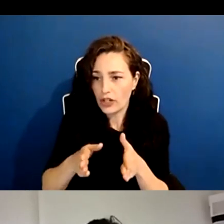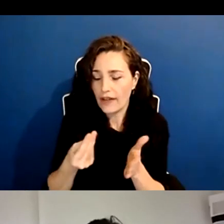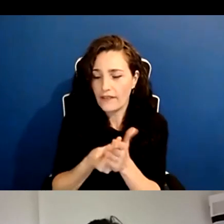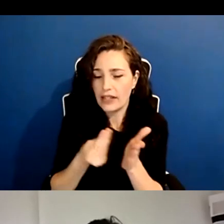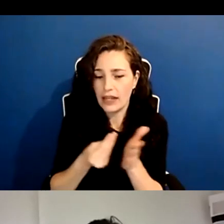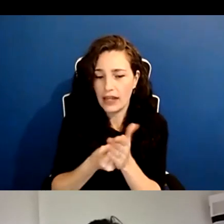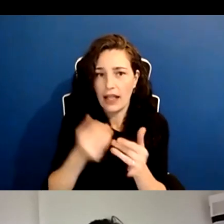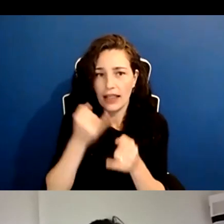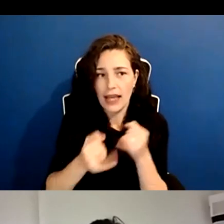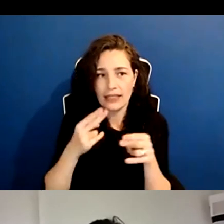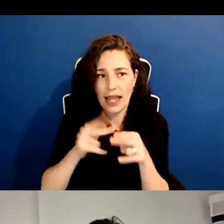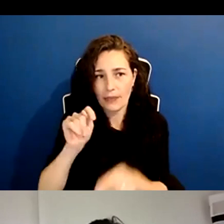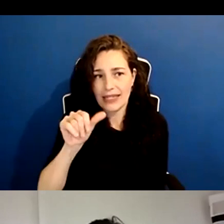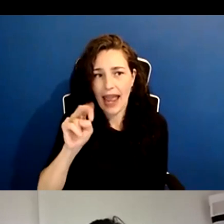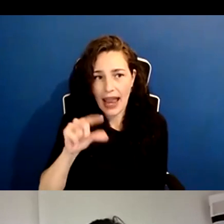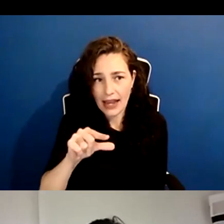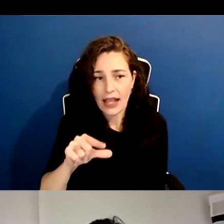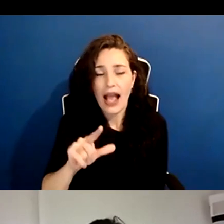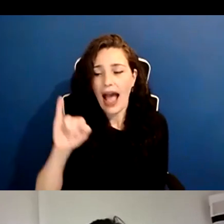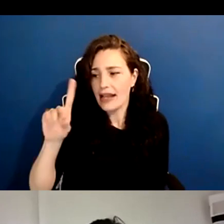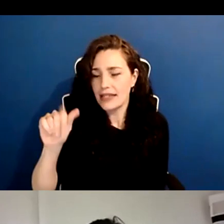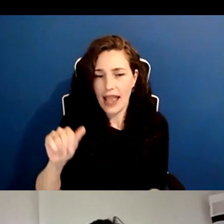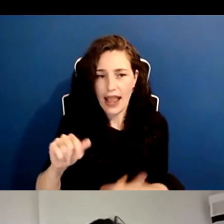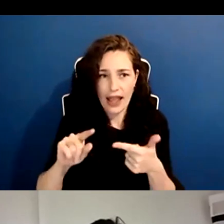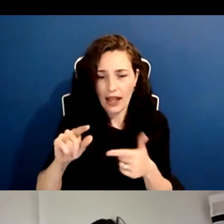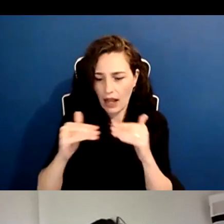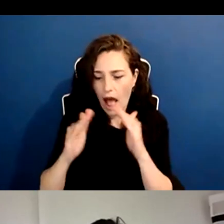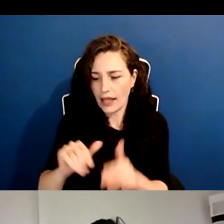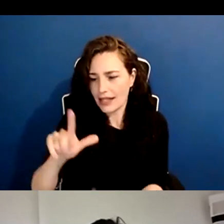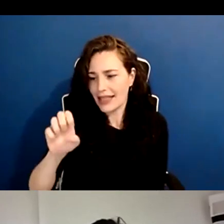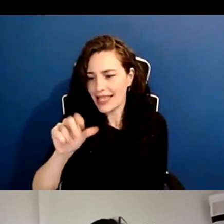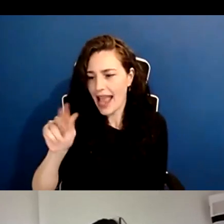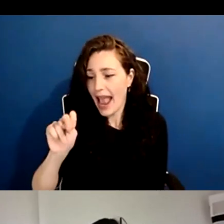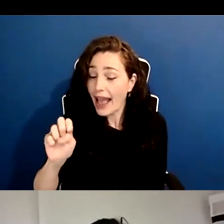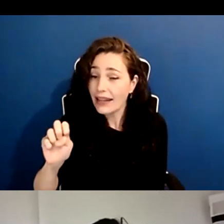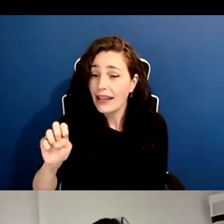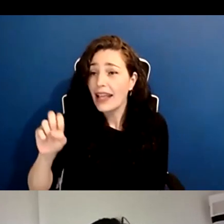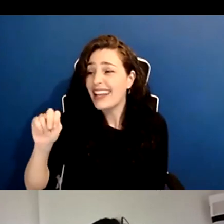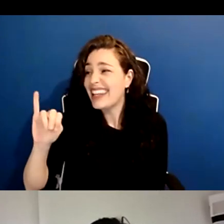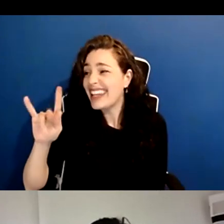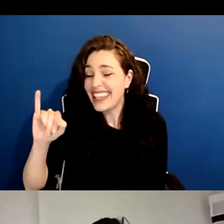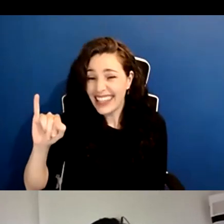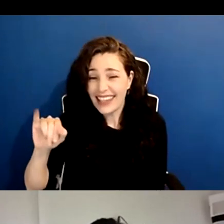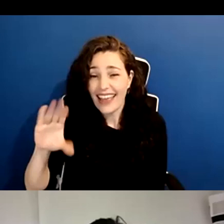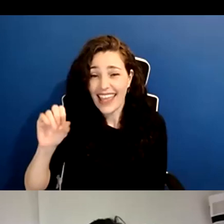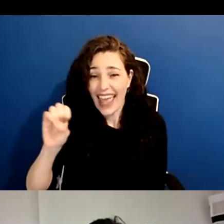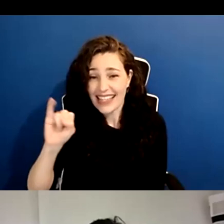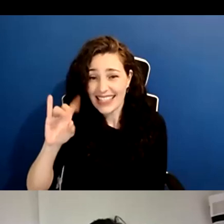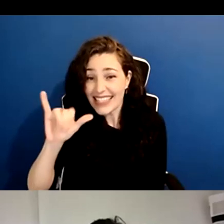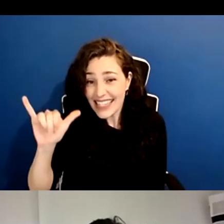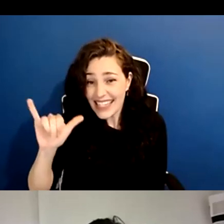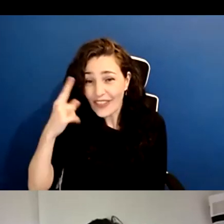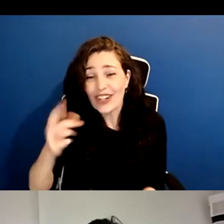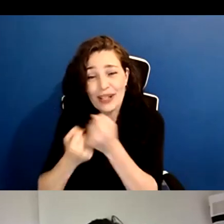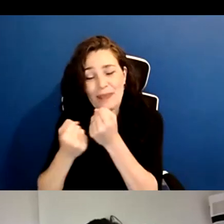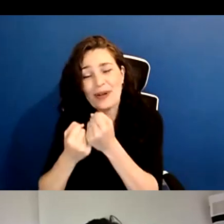my other IDA colleagues, Leanne, Nikki, Cassidy, for your support today, and